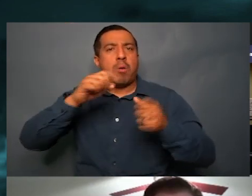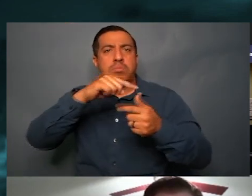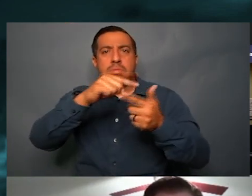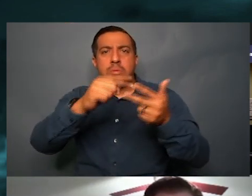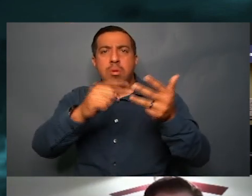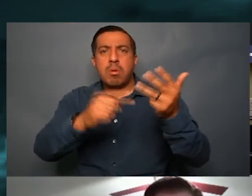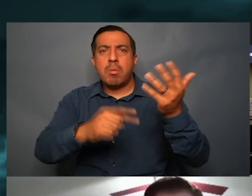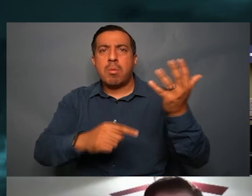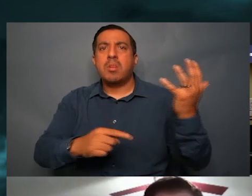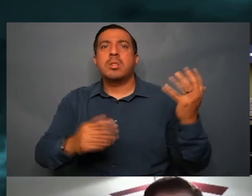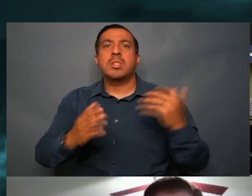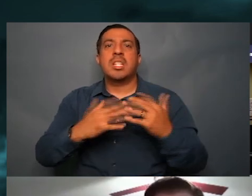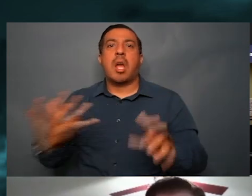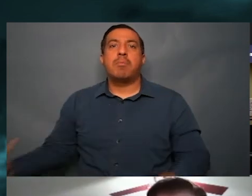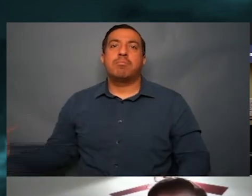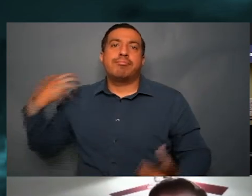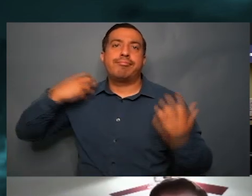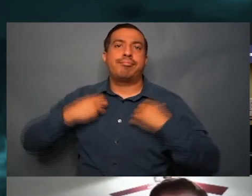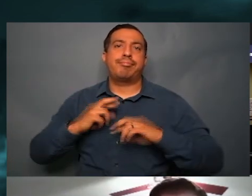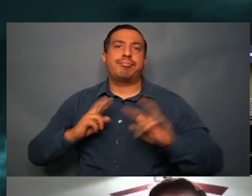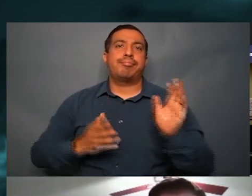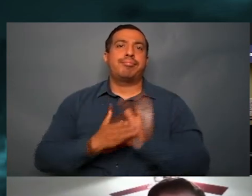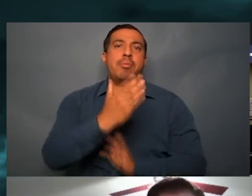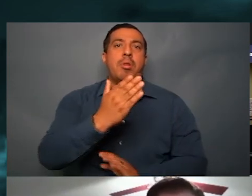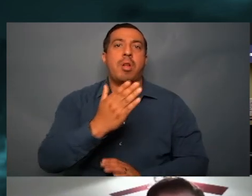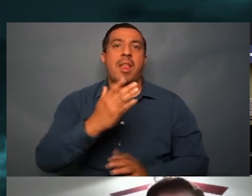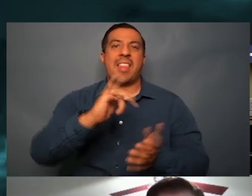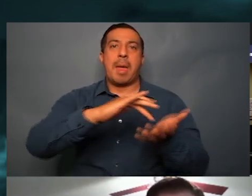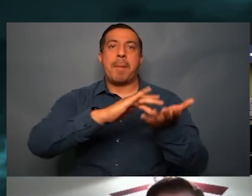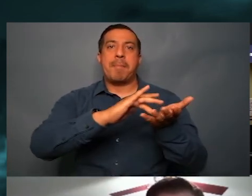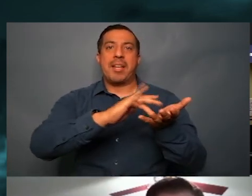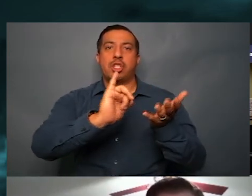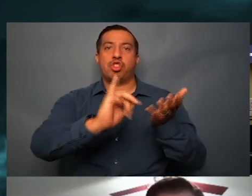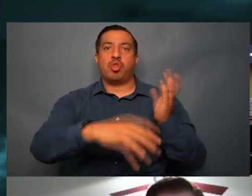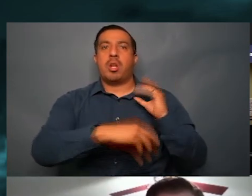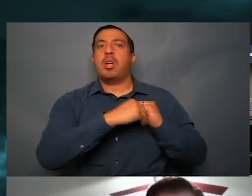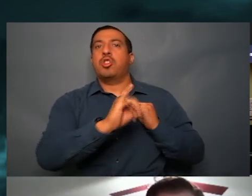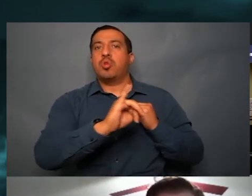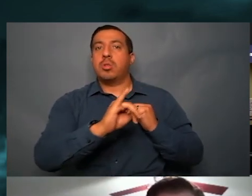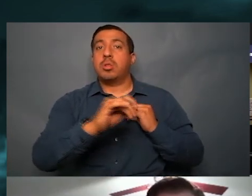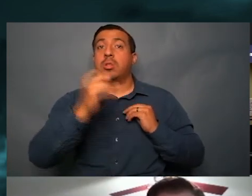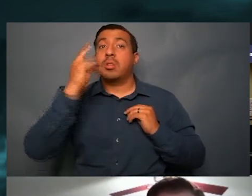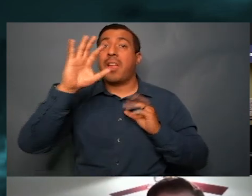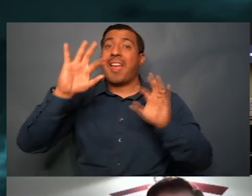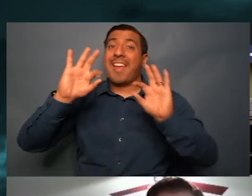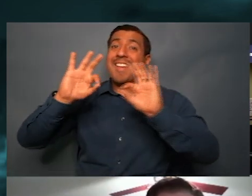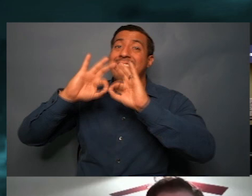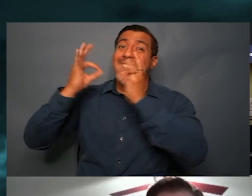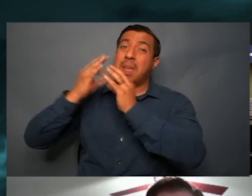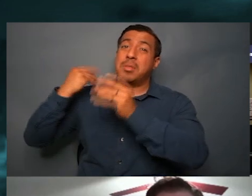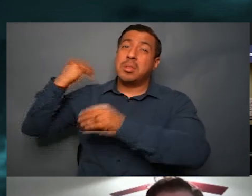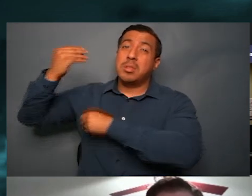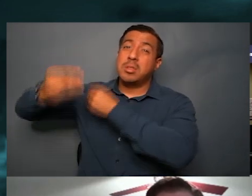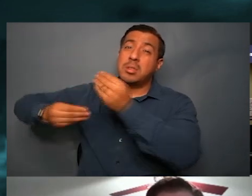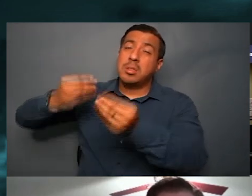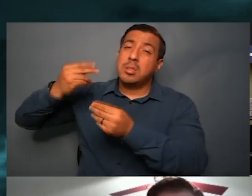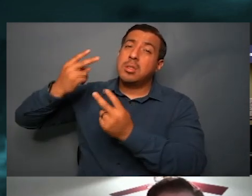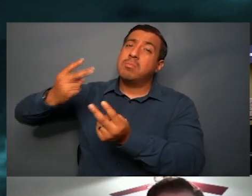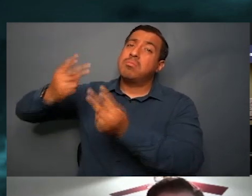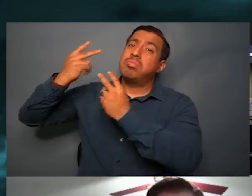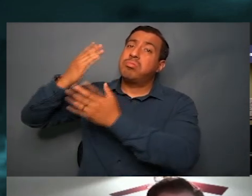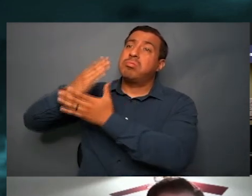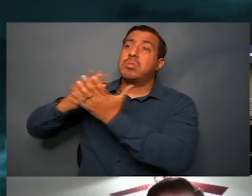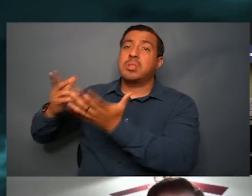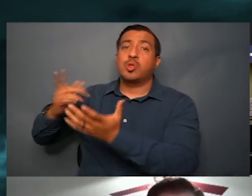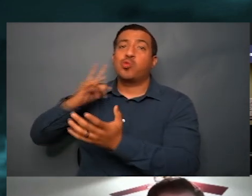grab and carry with you. So you have your medications that we were just hearing about. You have those family heirlooms that are important to you because you really have to make those